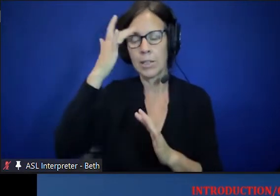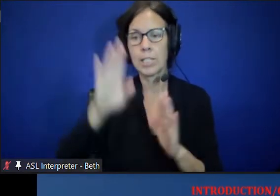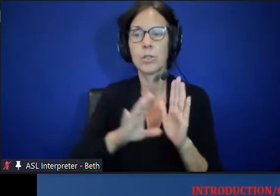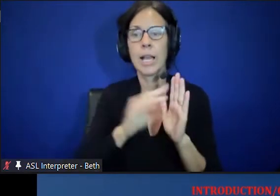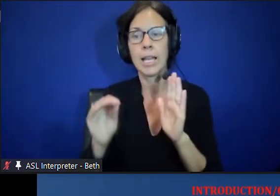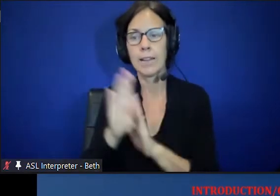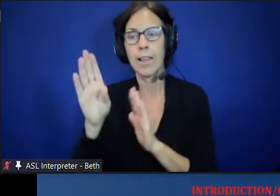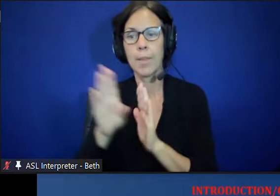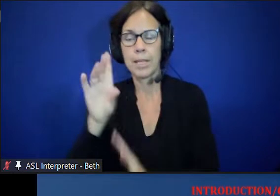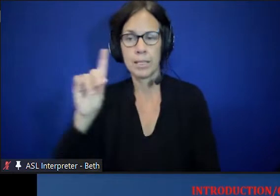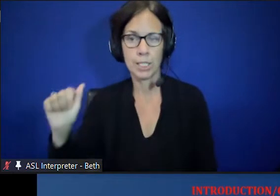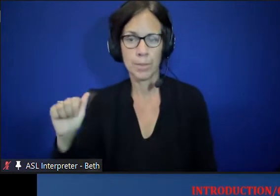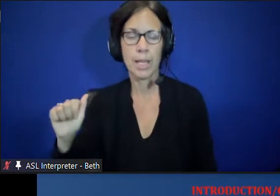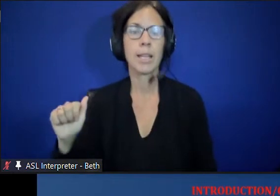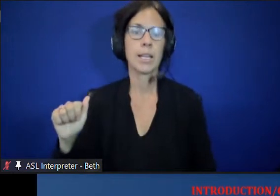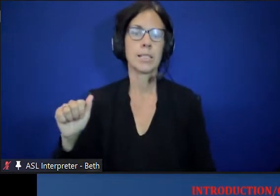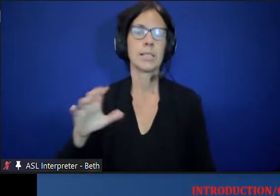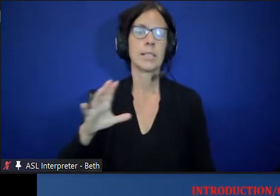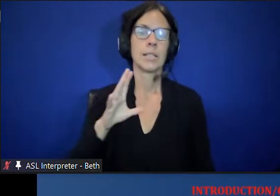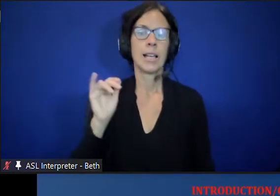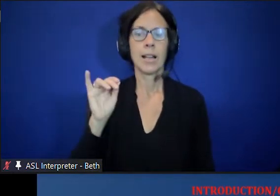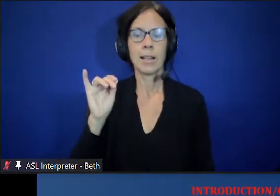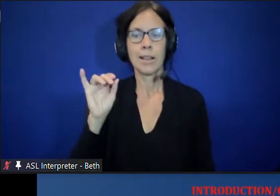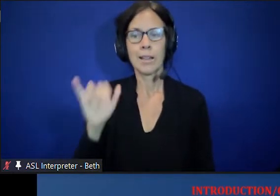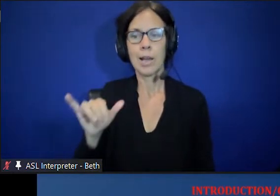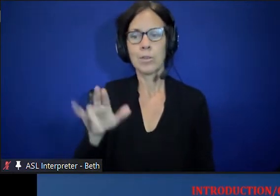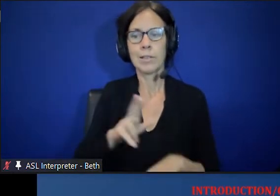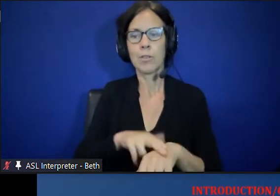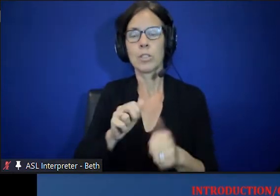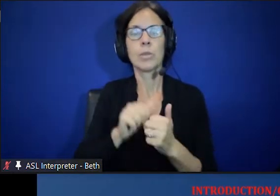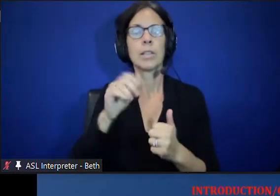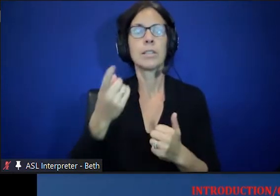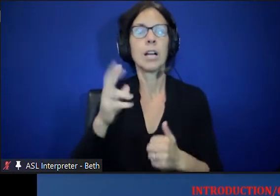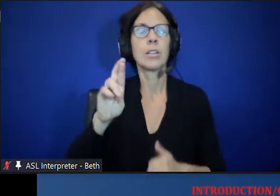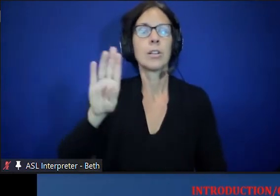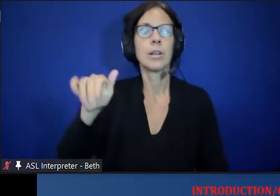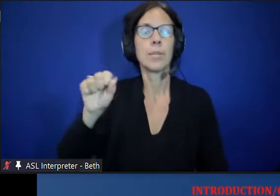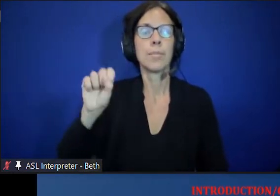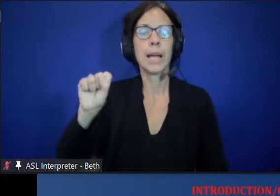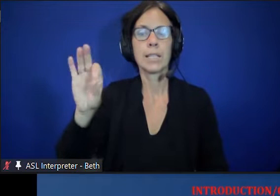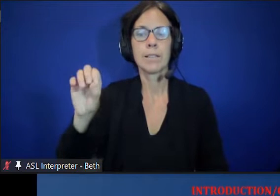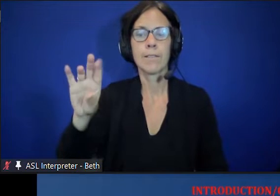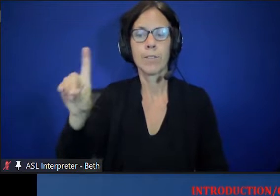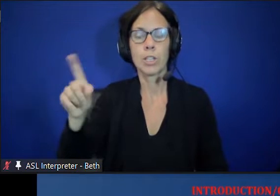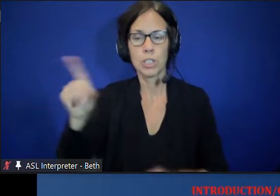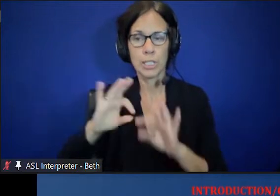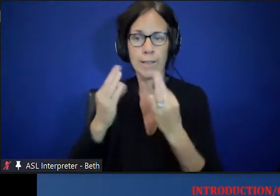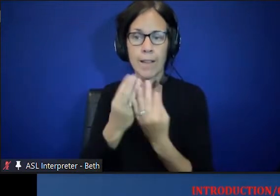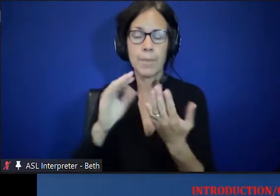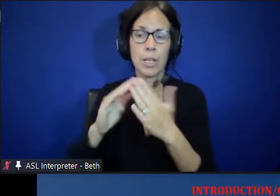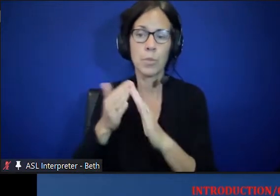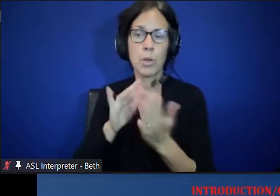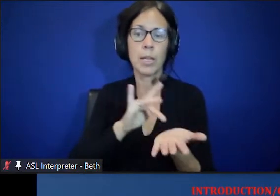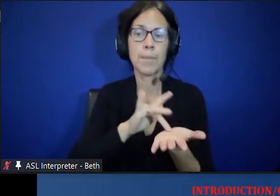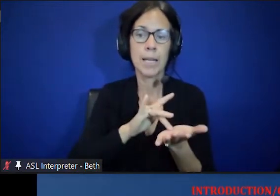intellectual and developmental disabilities. And this was, of course, with Dr. Bashford, and she is a family and community medicine physician,